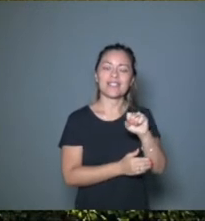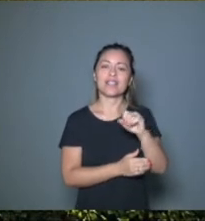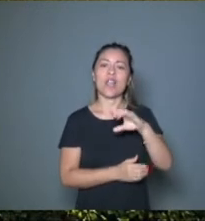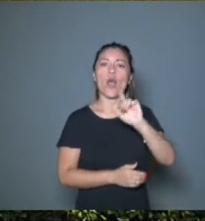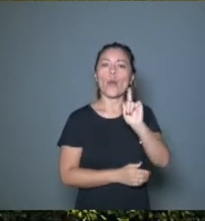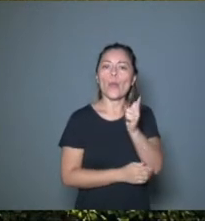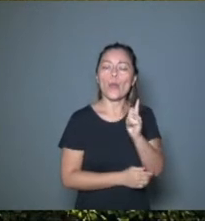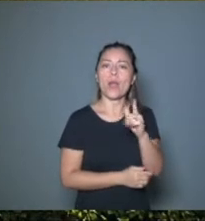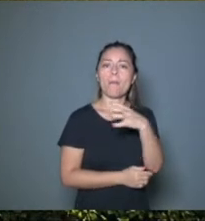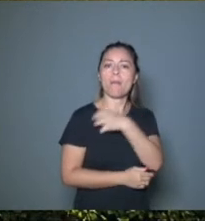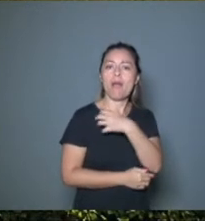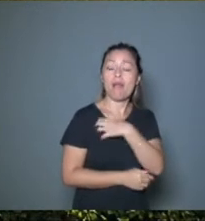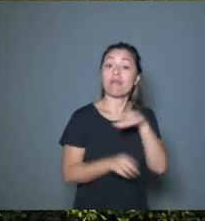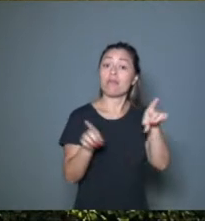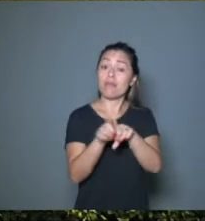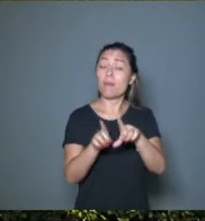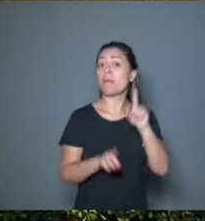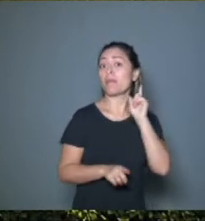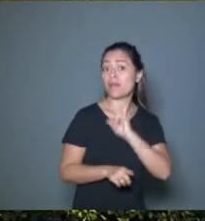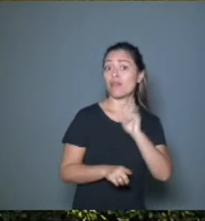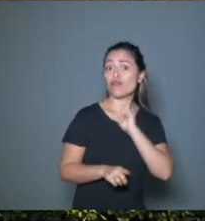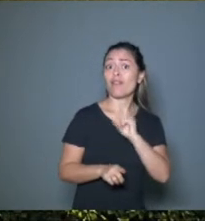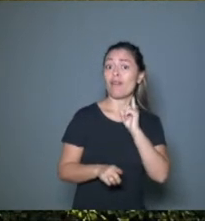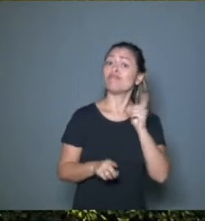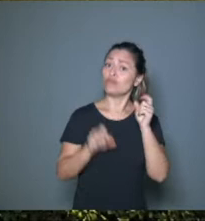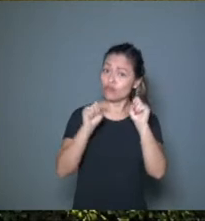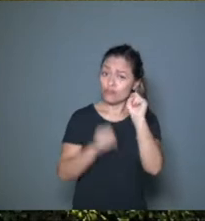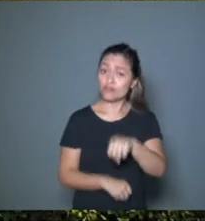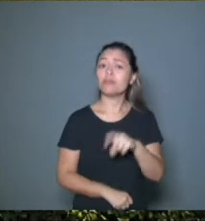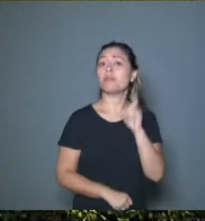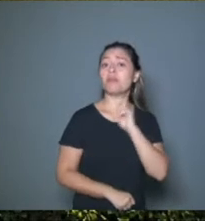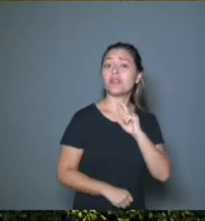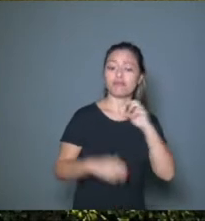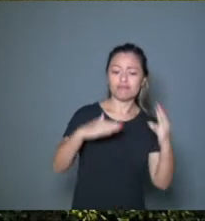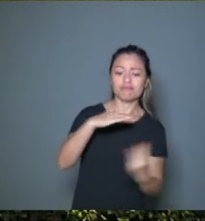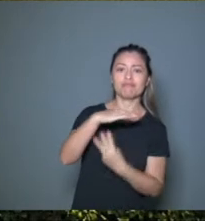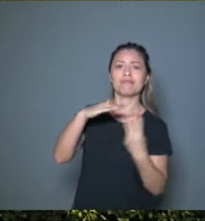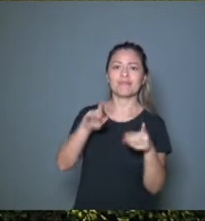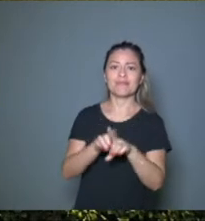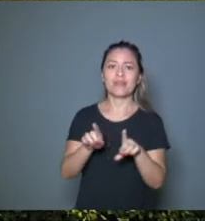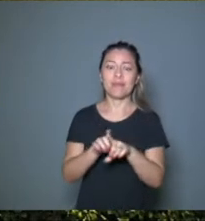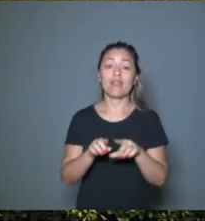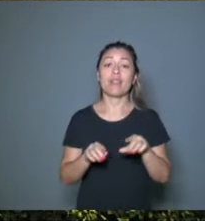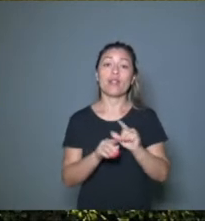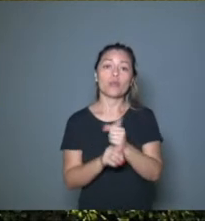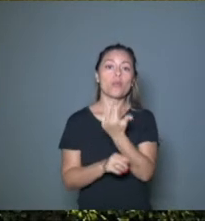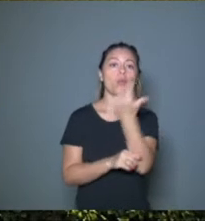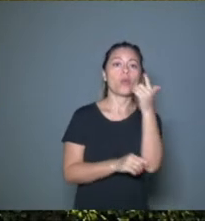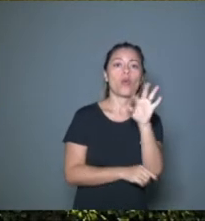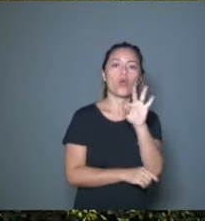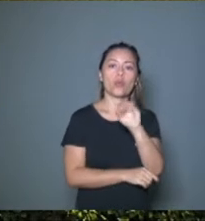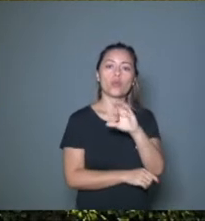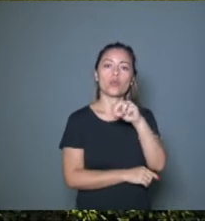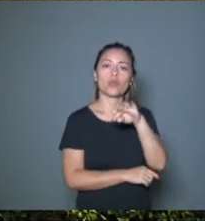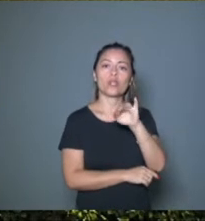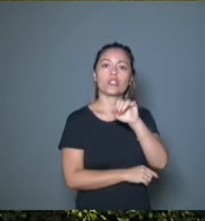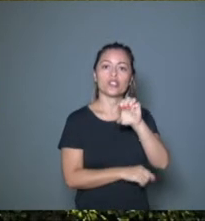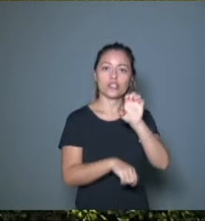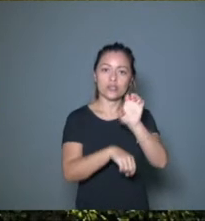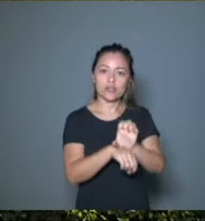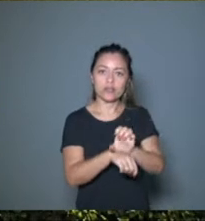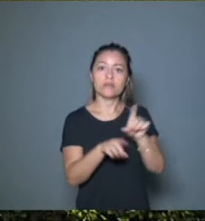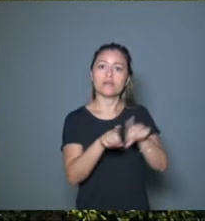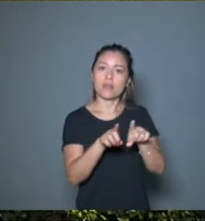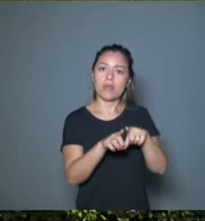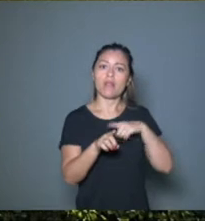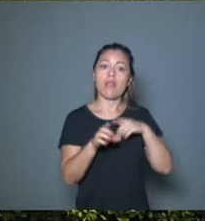in Goiás, Bahia, and now in Minas Gerais, another seed processing unit we contracted out. Even